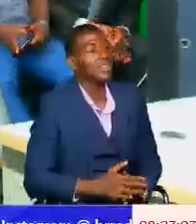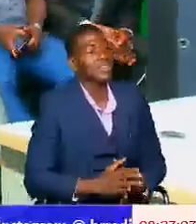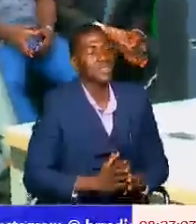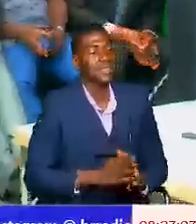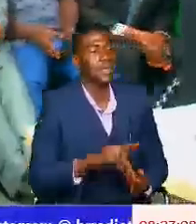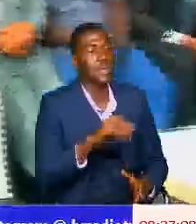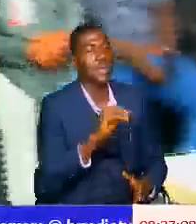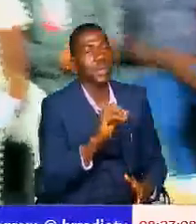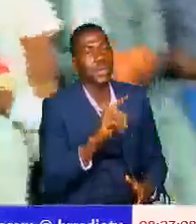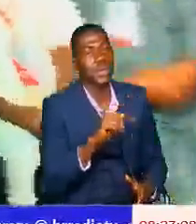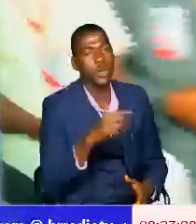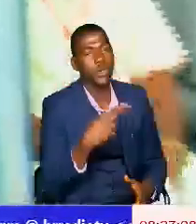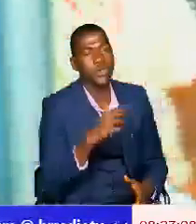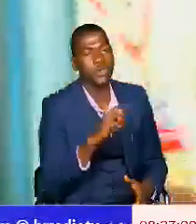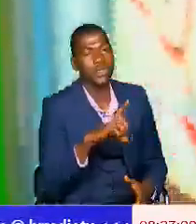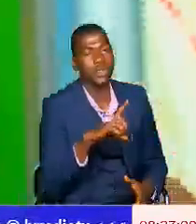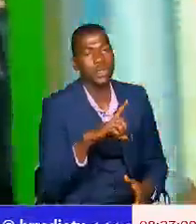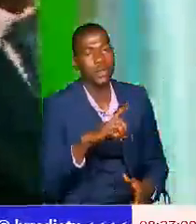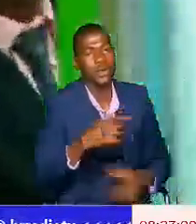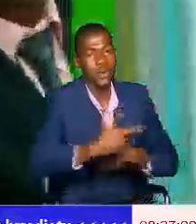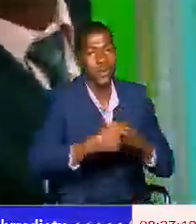Another officer, NIPOST.